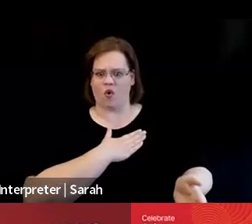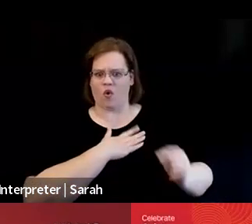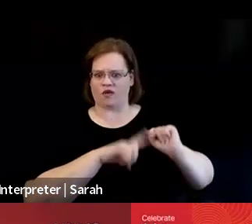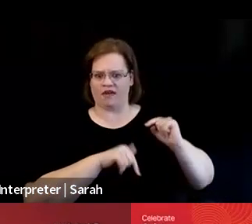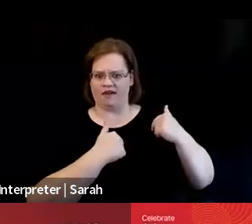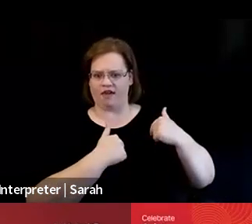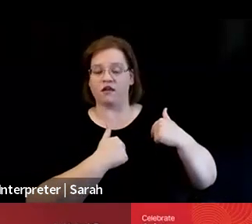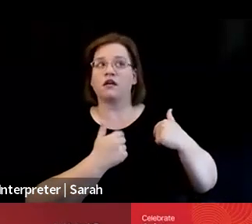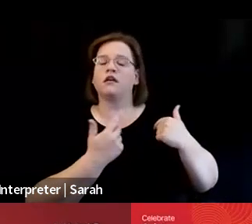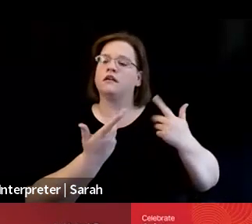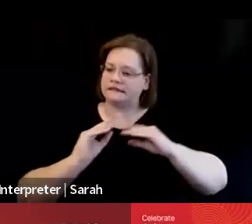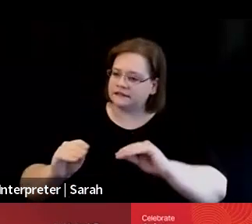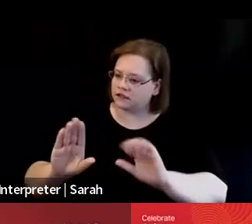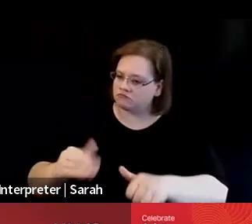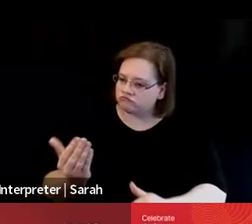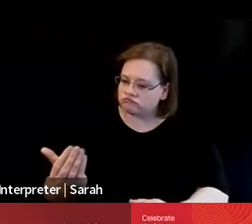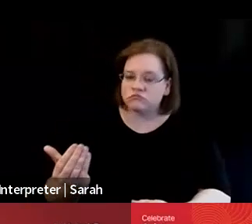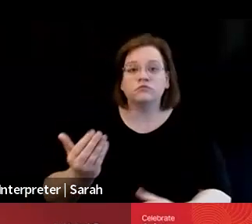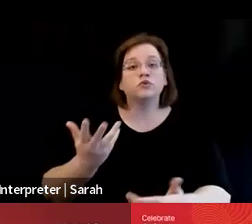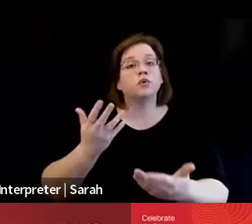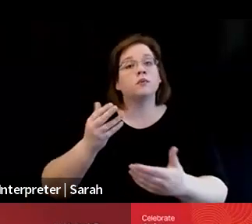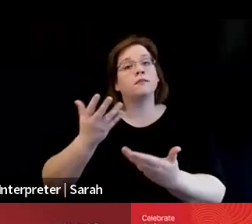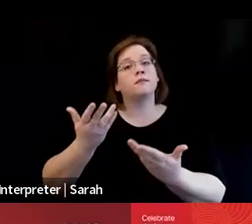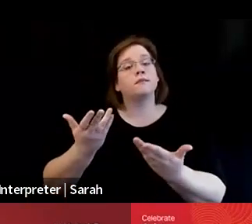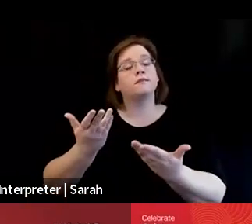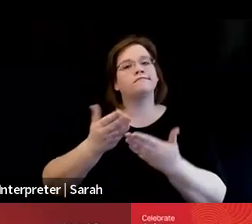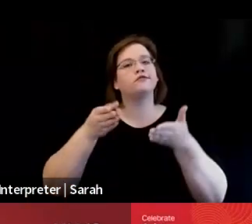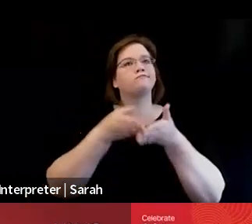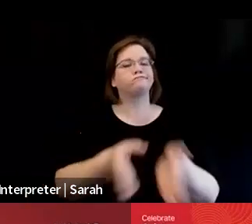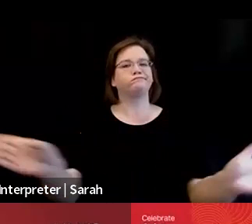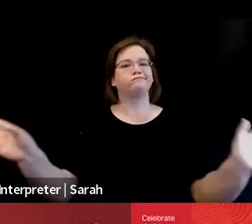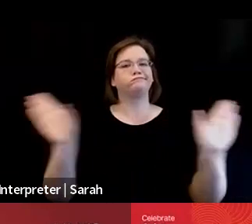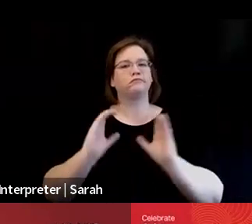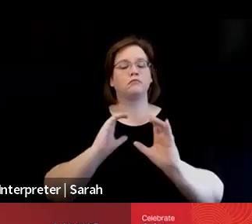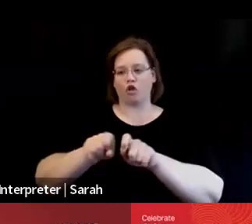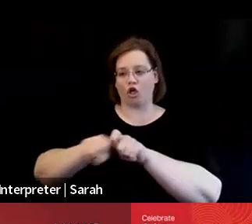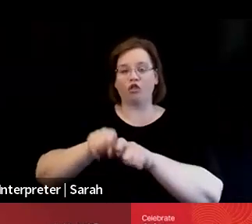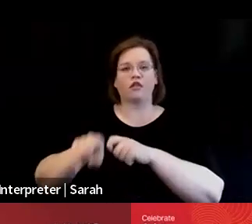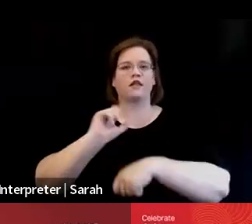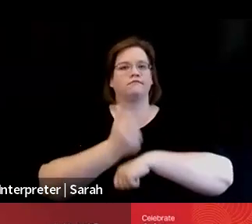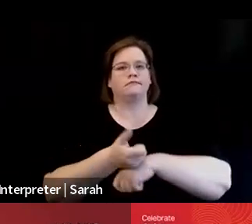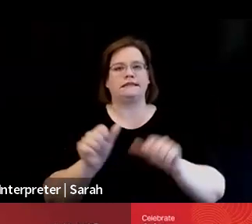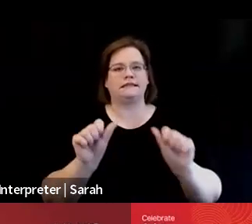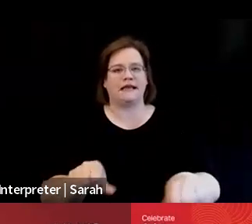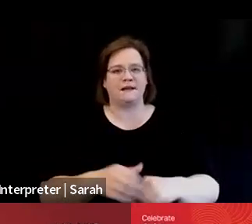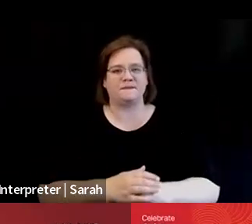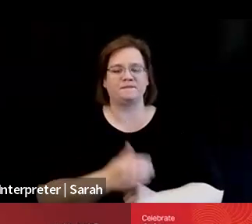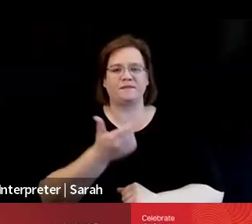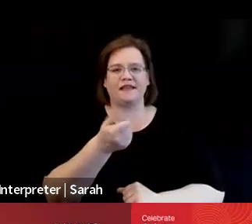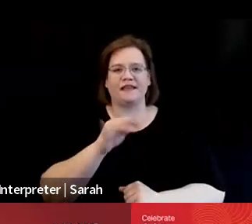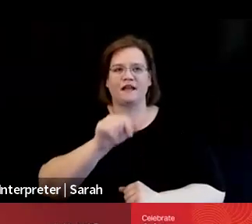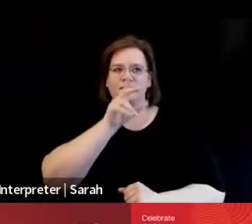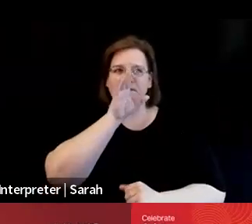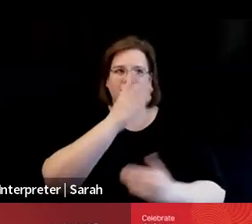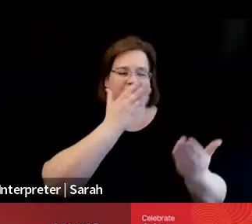lot of internal communication to patients that can be instituted as well. Excellent thoughts from